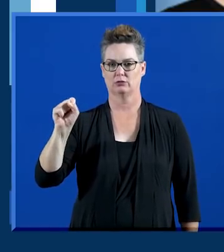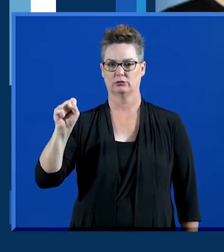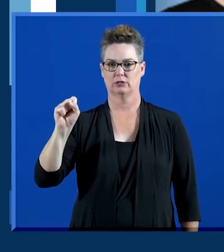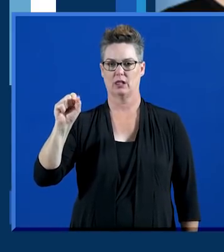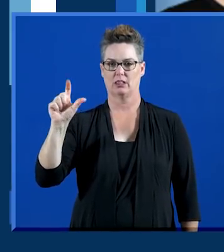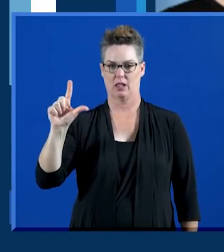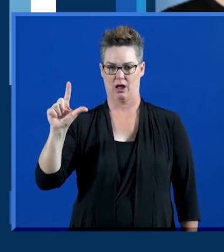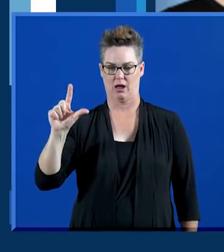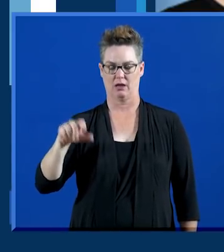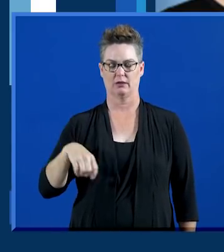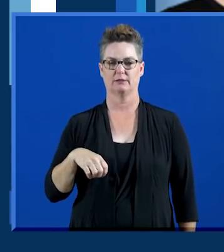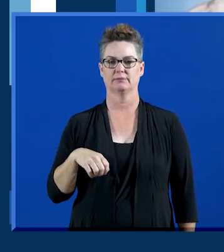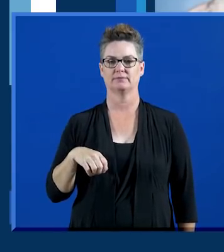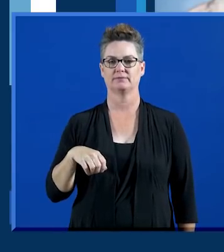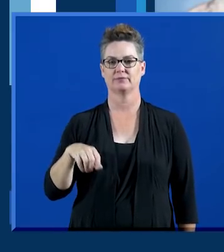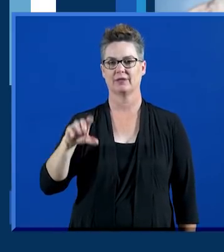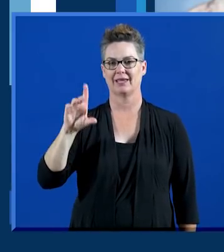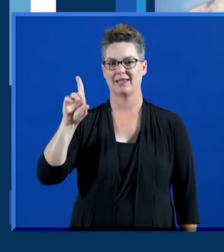Charles Lai.